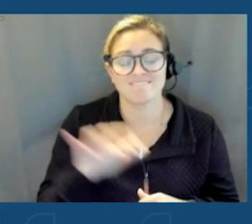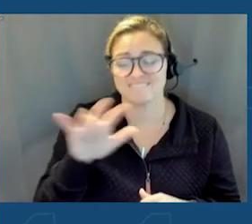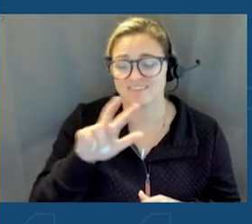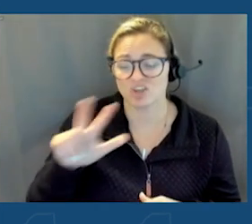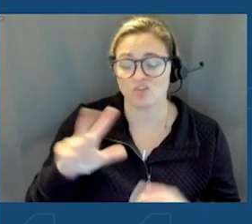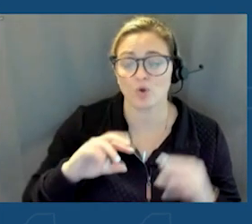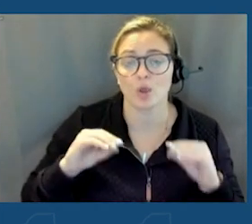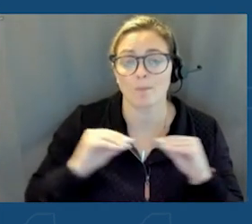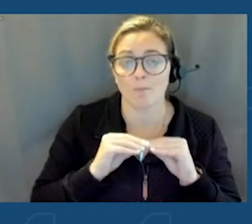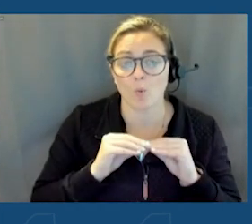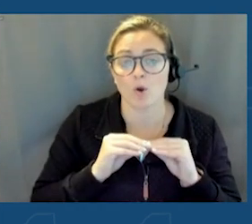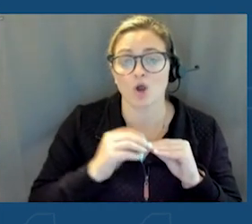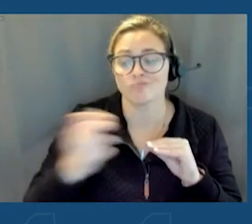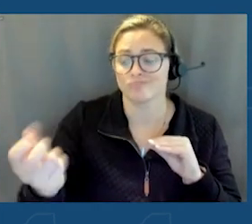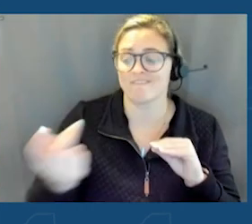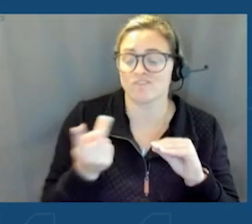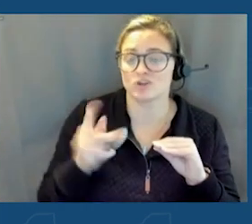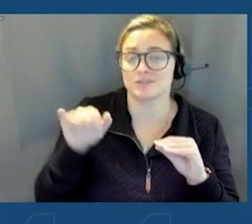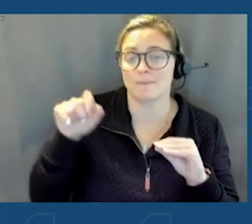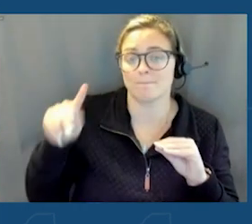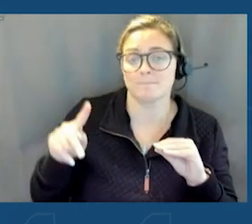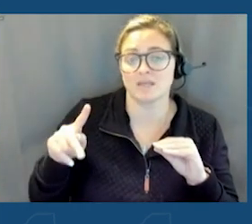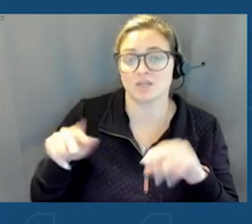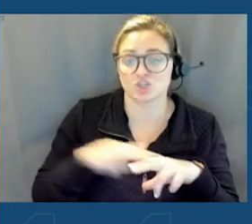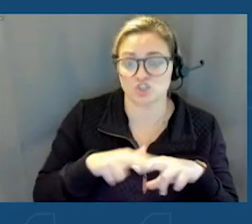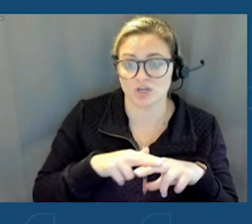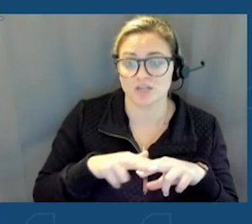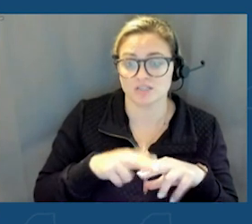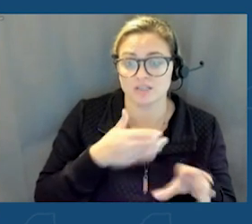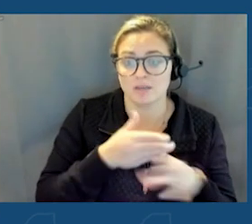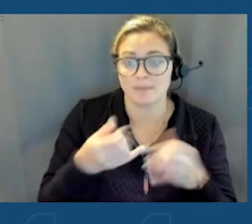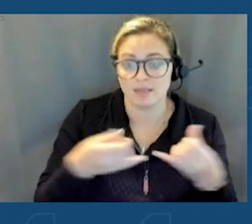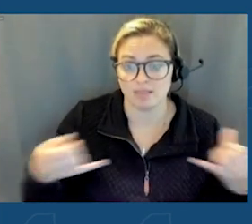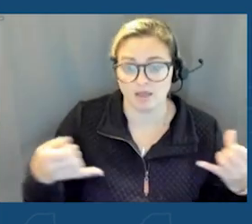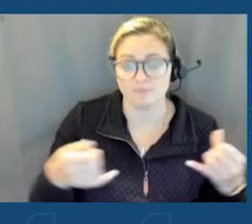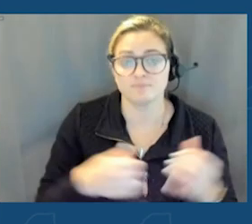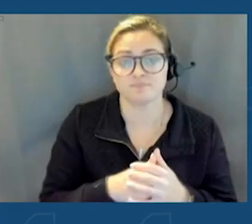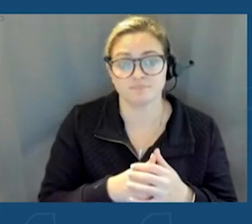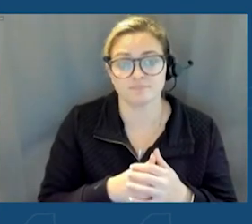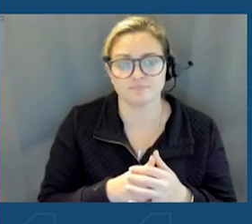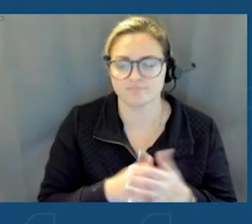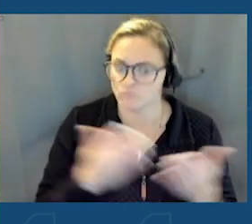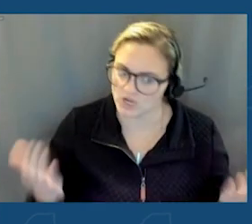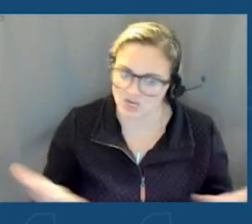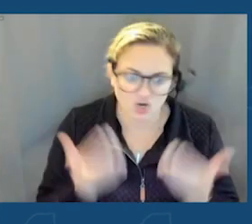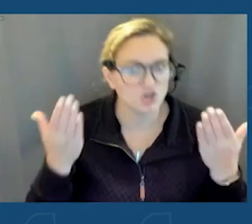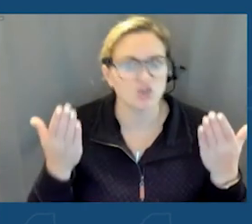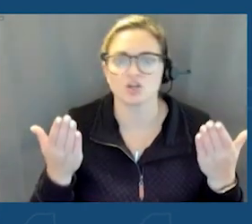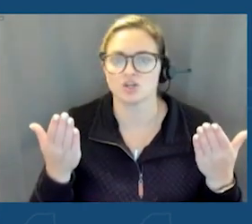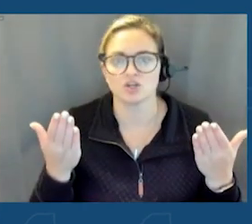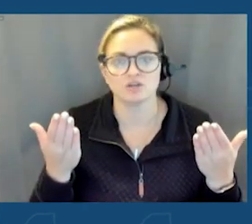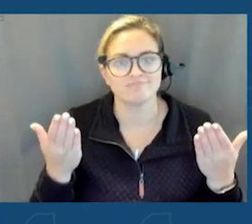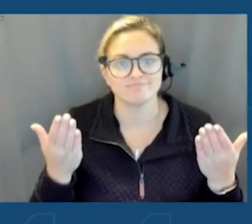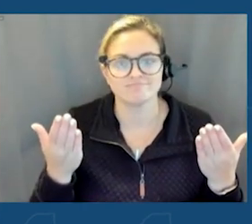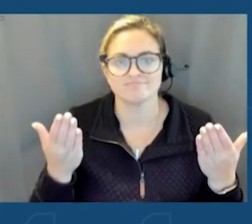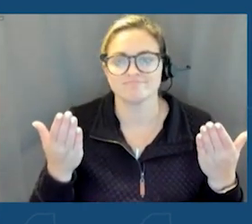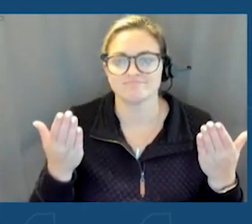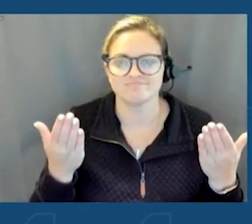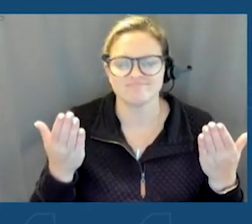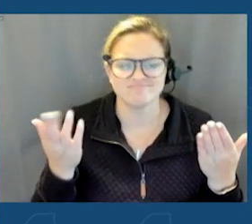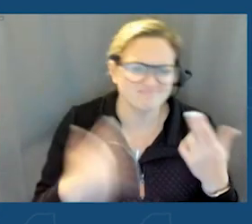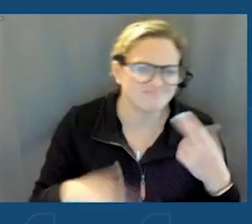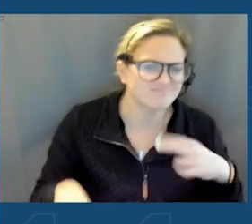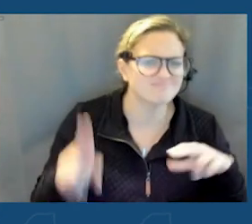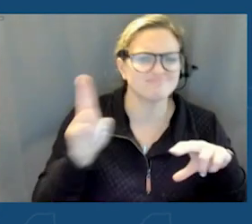more reverse peak trains on the main line alone. Here we are, having raised or rebuilt